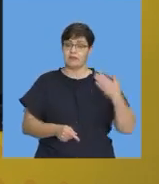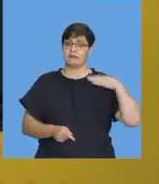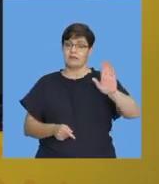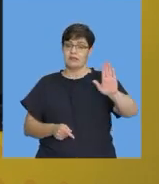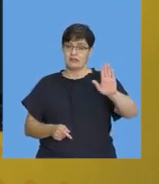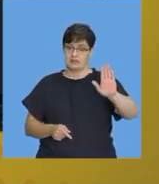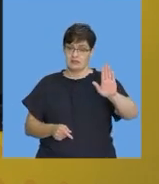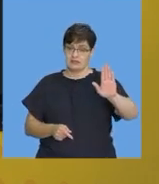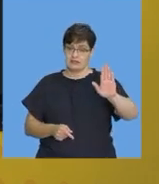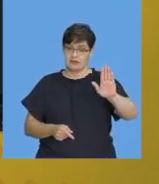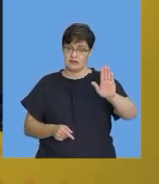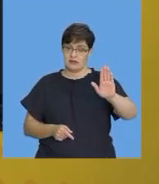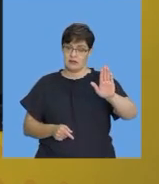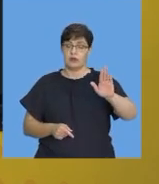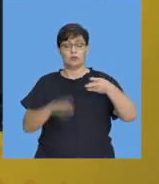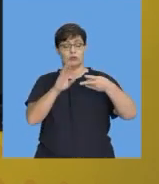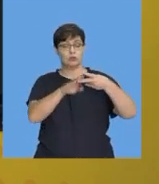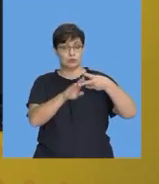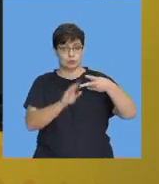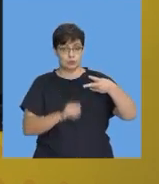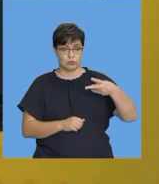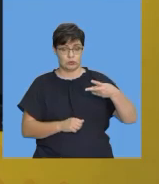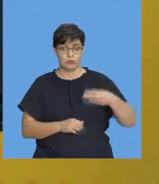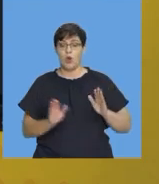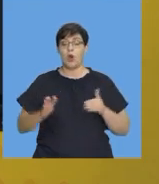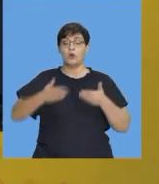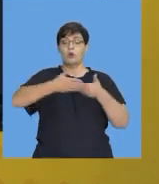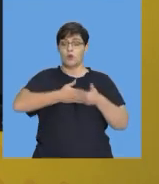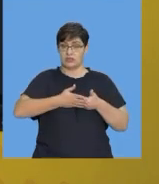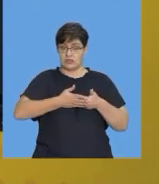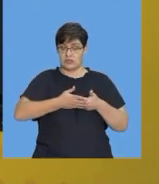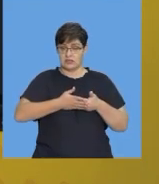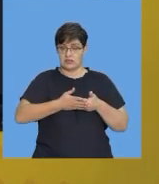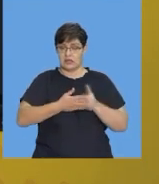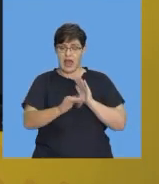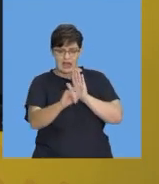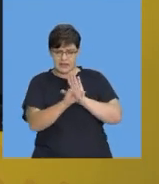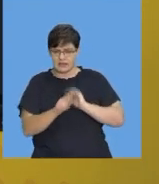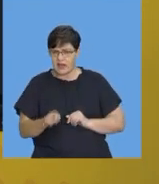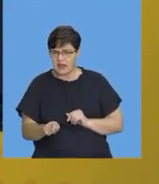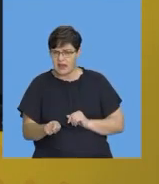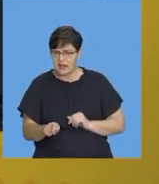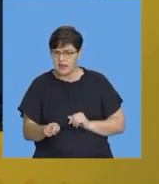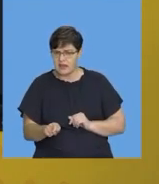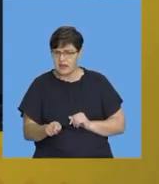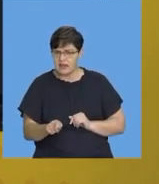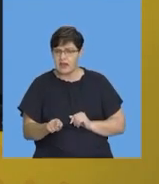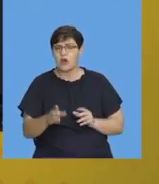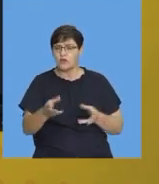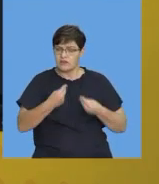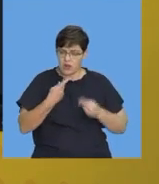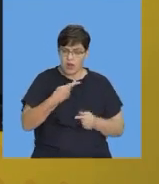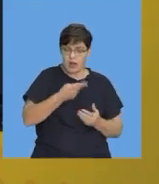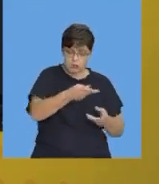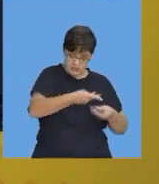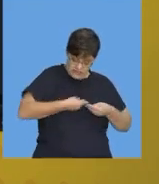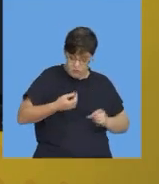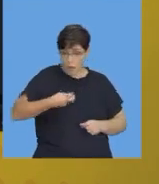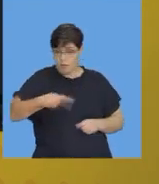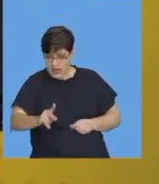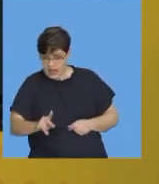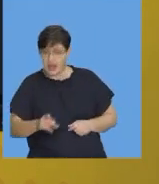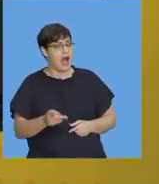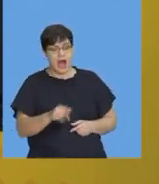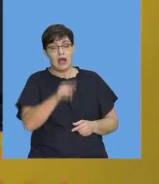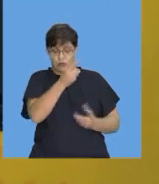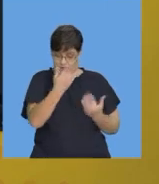here, debit balance. Step number 2, your closing balance. Identify receivable or payable. In this case